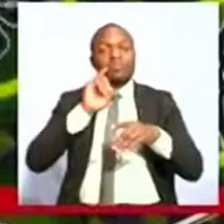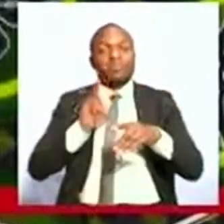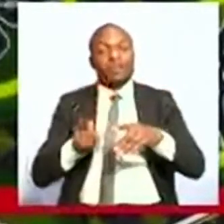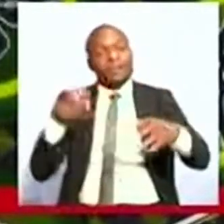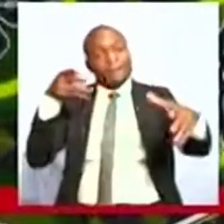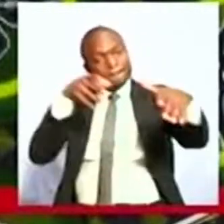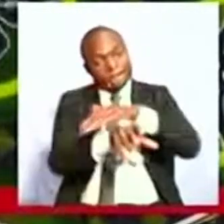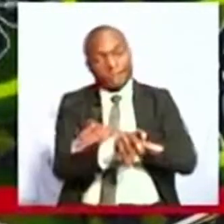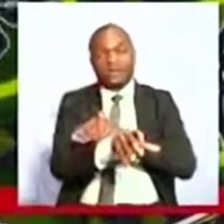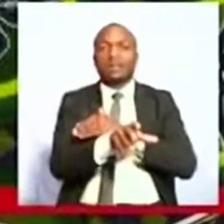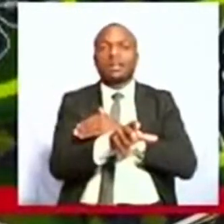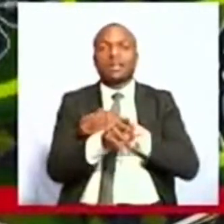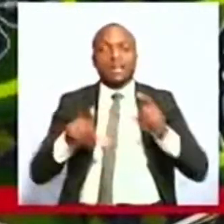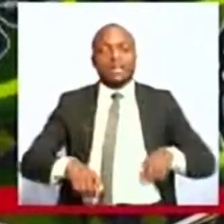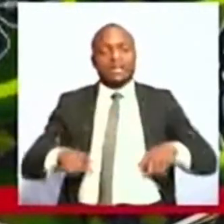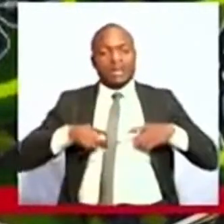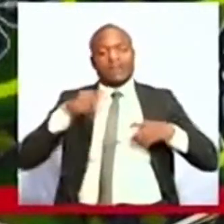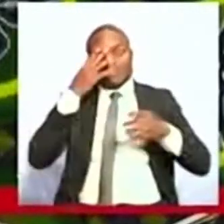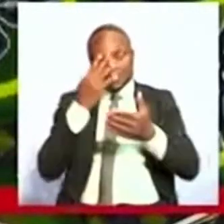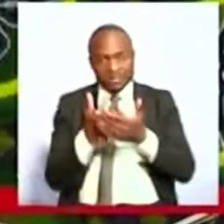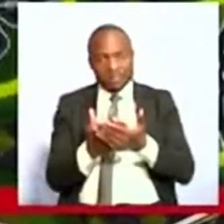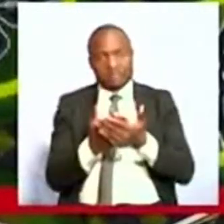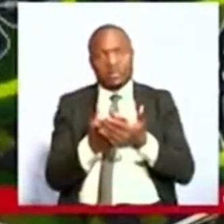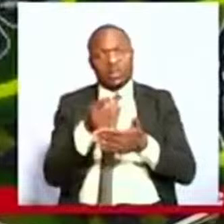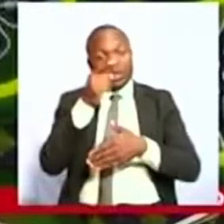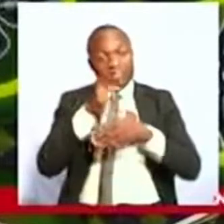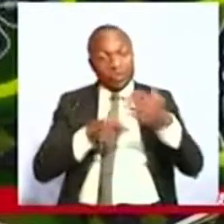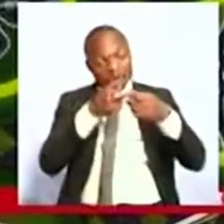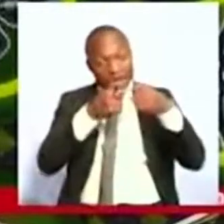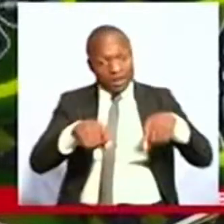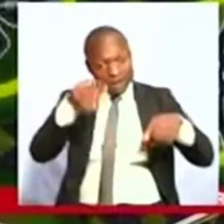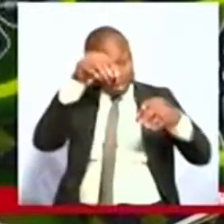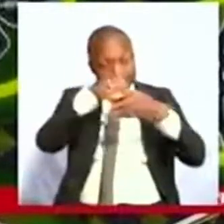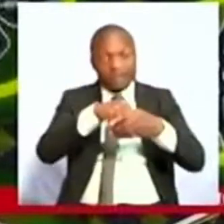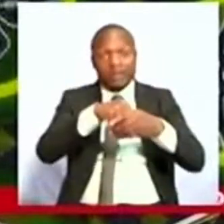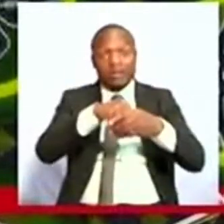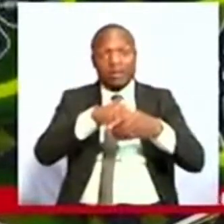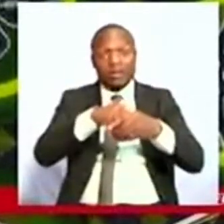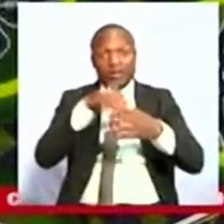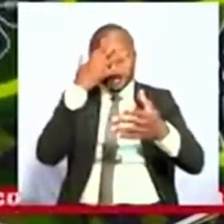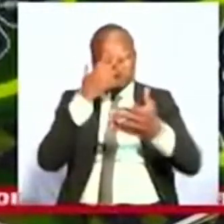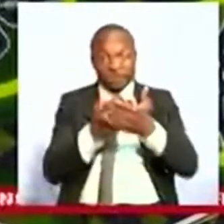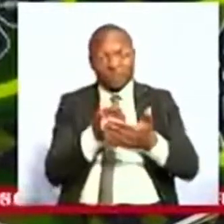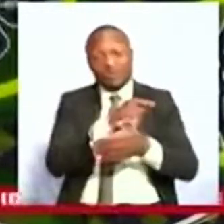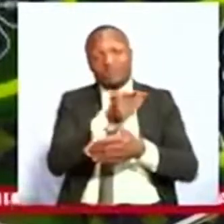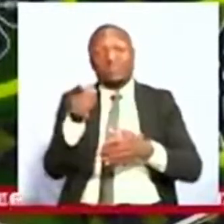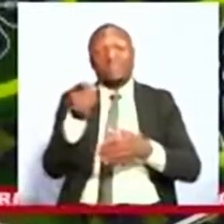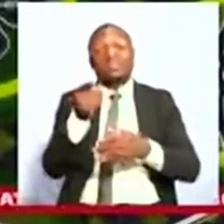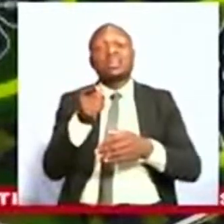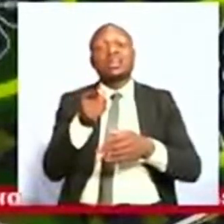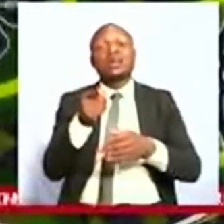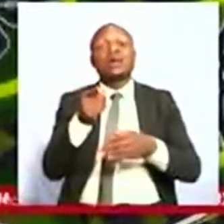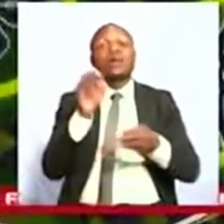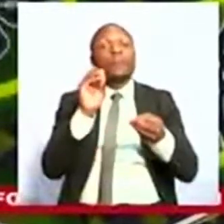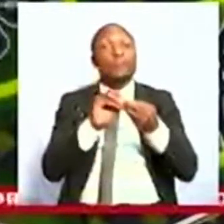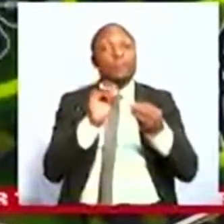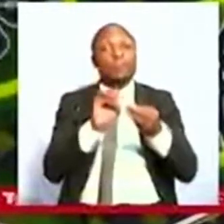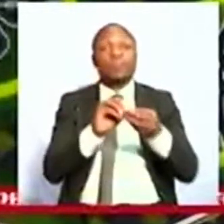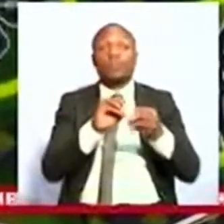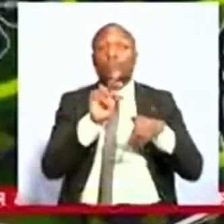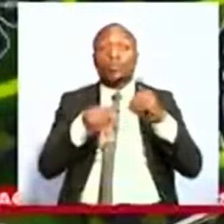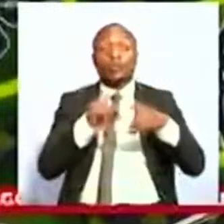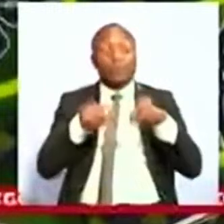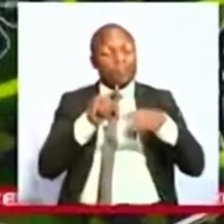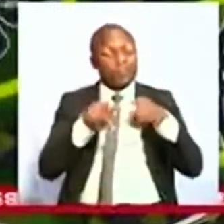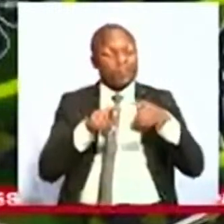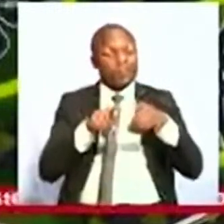life imprisonment. And what will happen in that imprisonment is going to be a lot of fracas. Or outside here, people are not going to